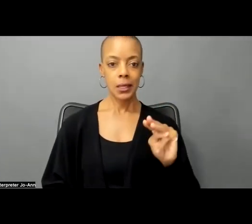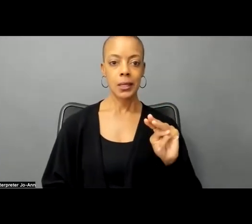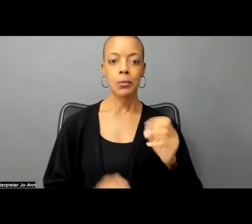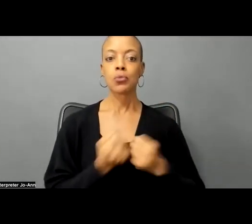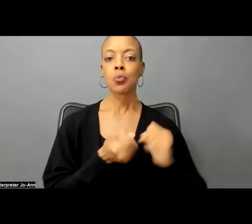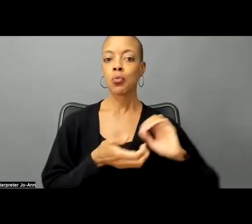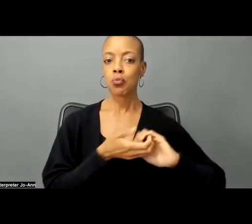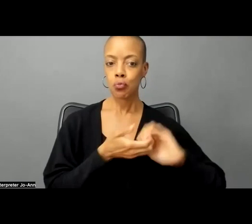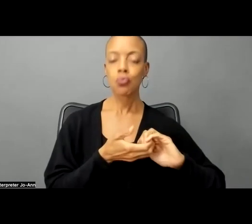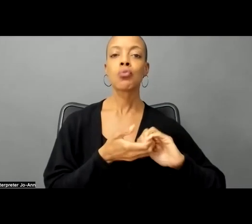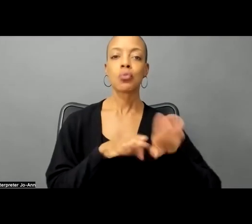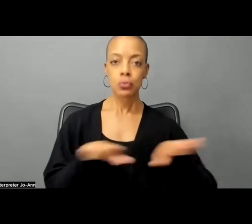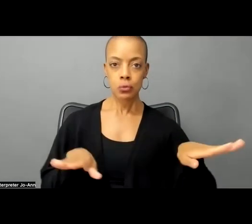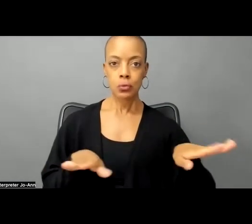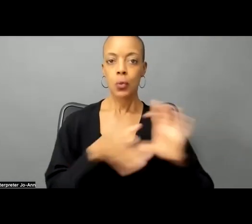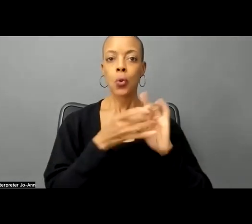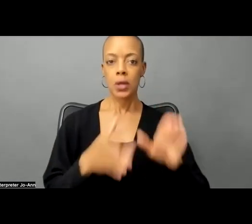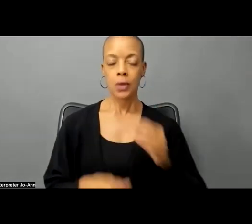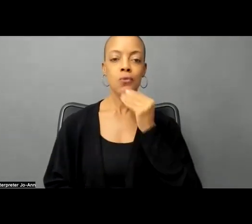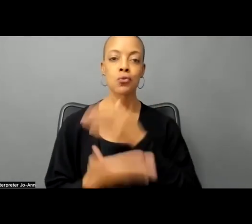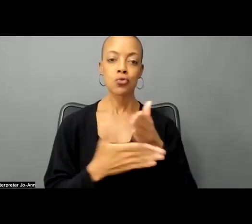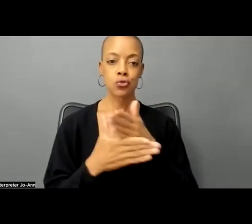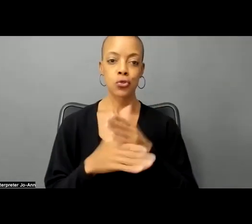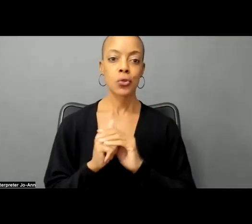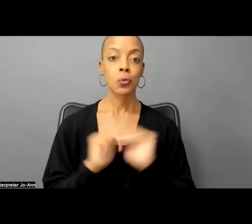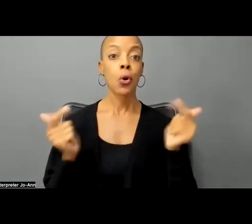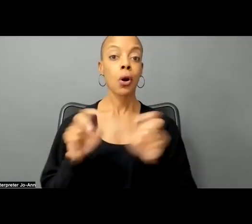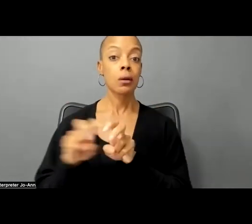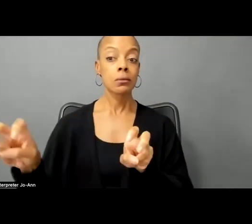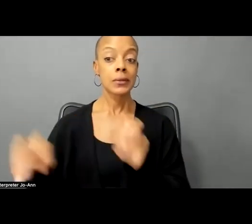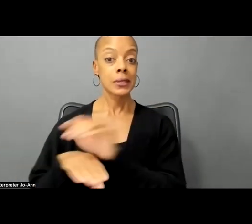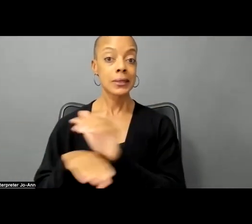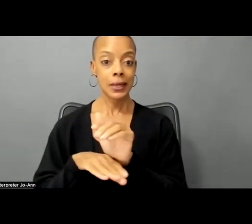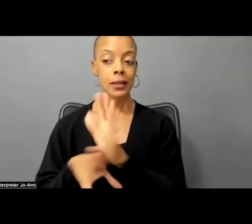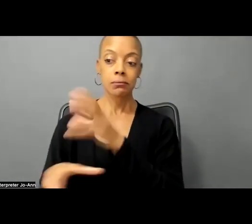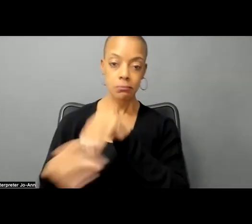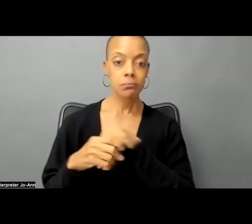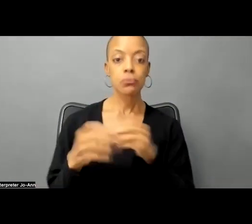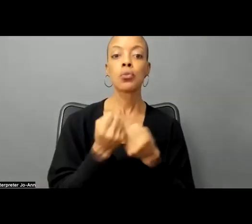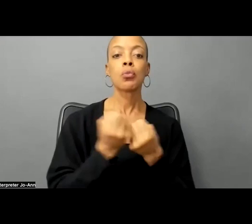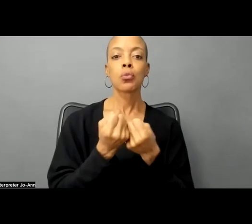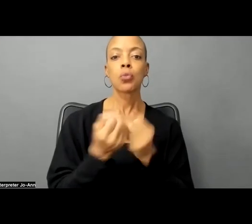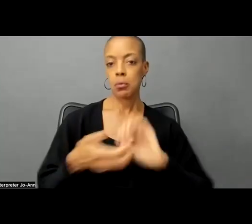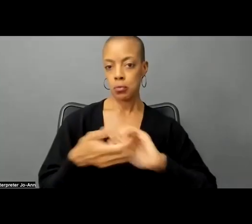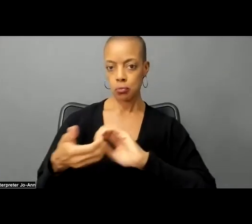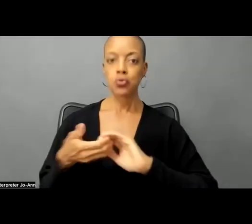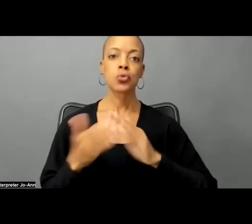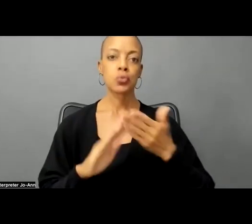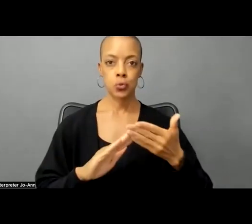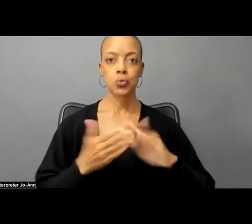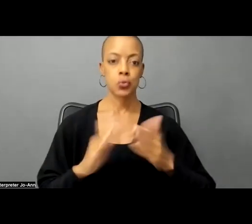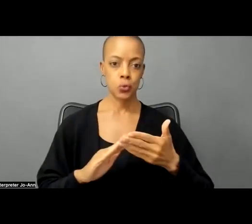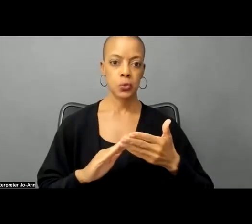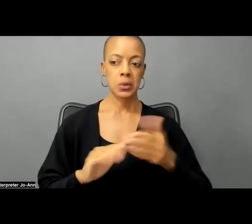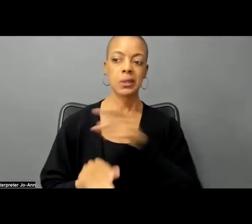Platform Coordinator at FoodShare. All of our guests tonight are part of the Supportive Partnerships Platform community, which means that they're a part